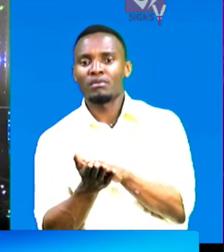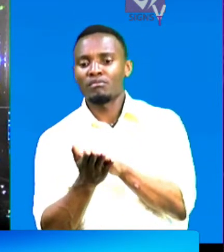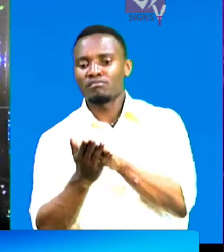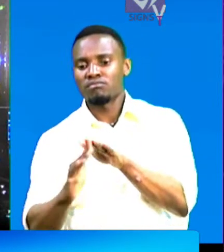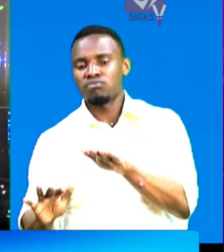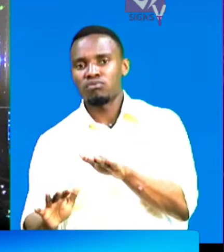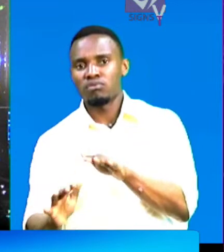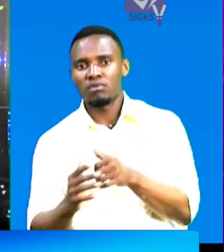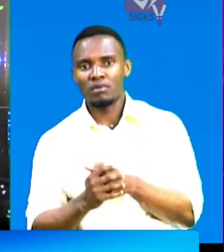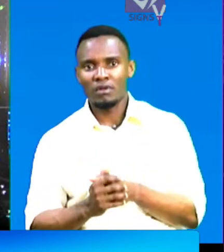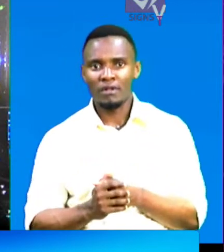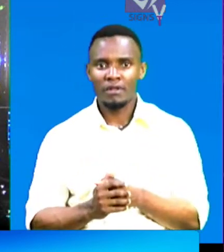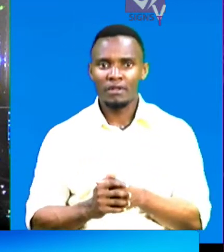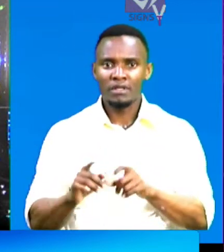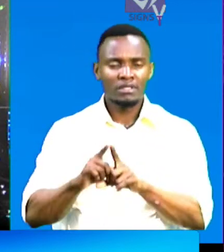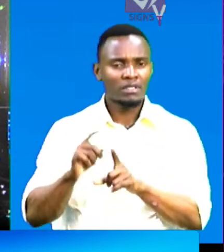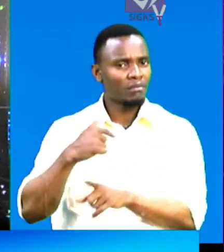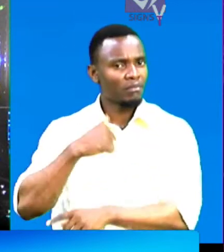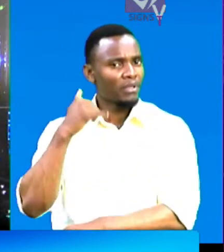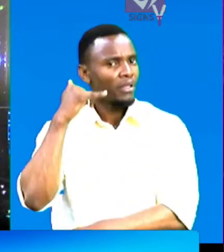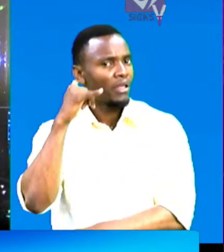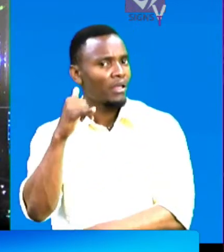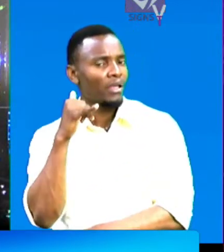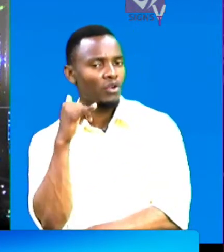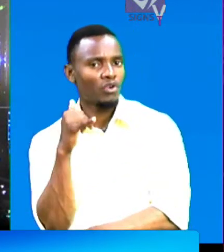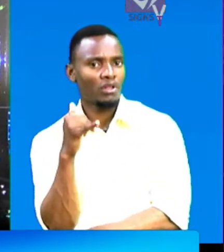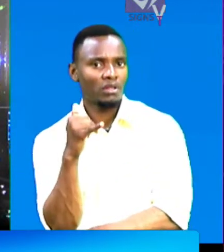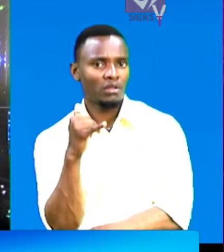coming out, and I called the